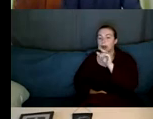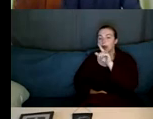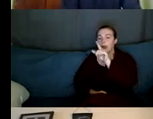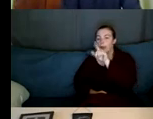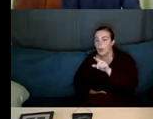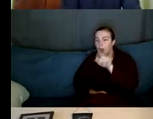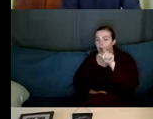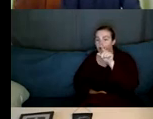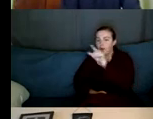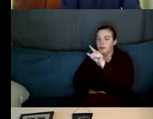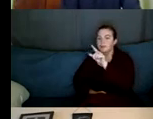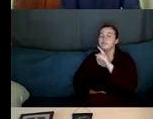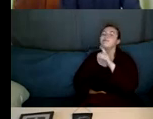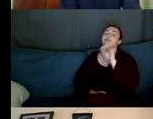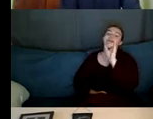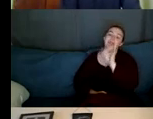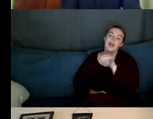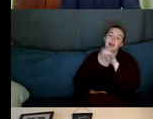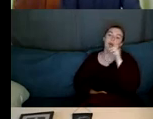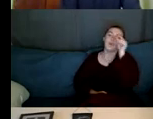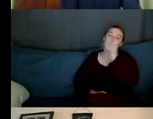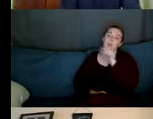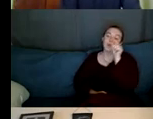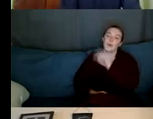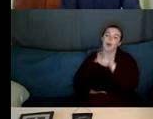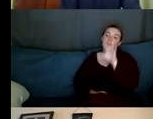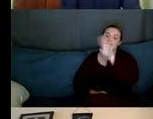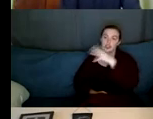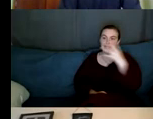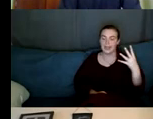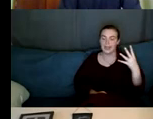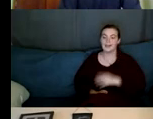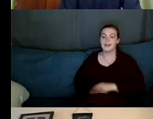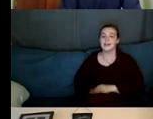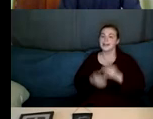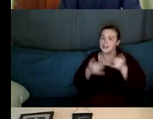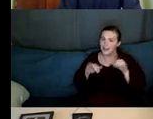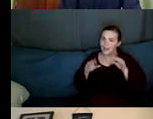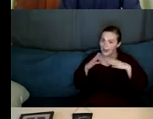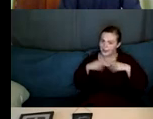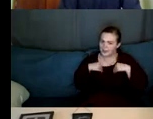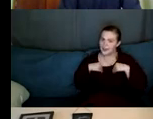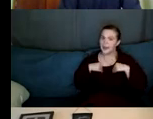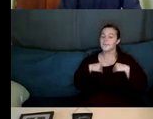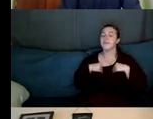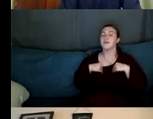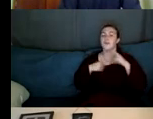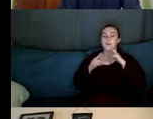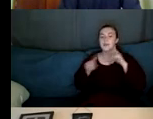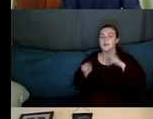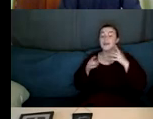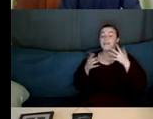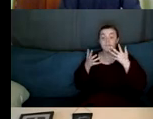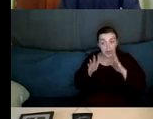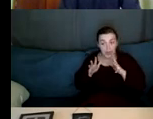it as a Google Sheet. In this case, you can see it's still accepting responses. When you were done accepting responses, you can toggle